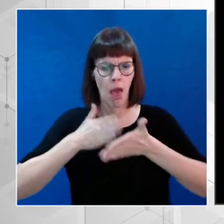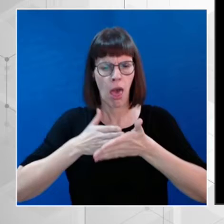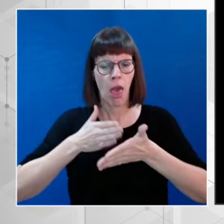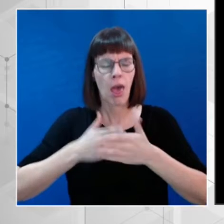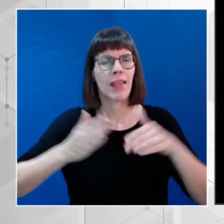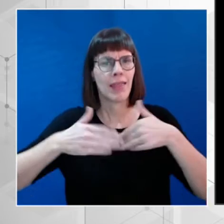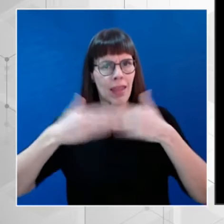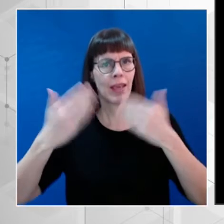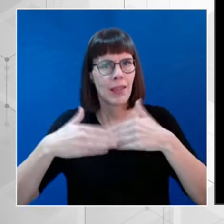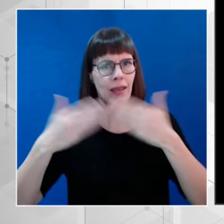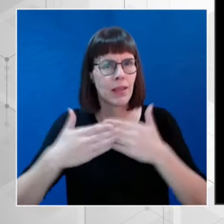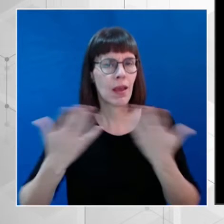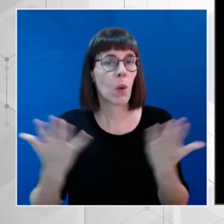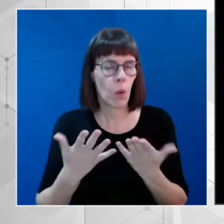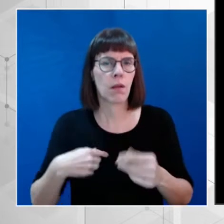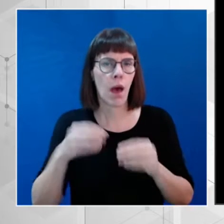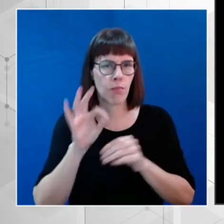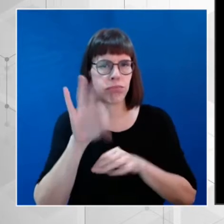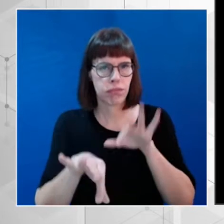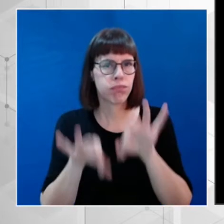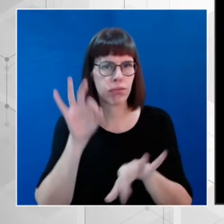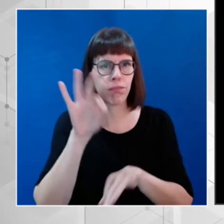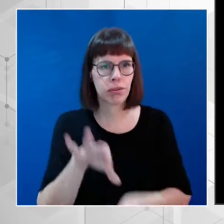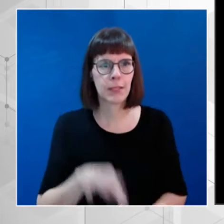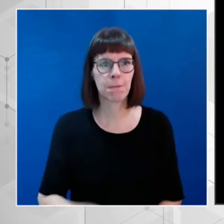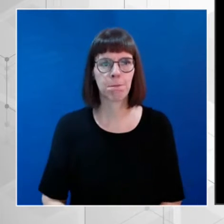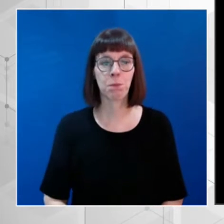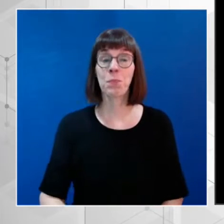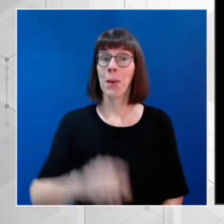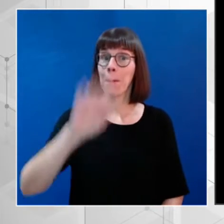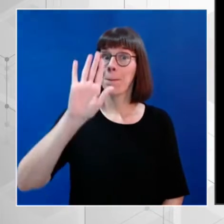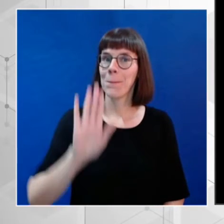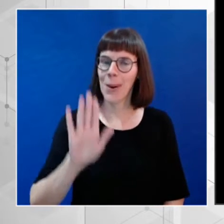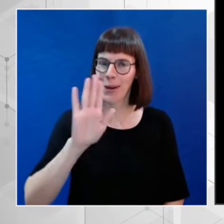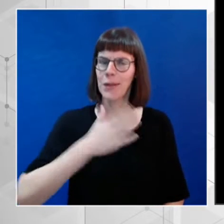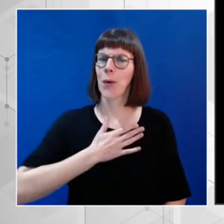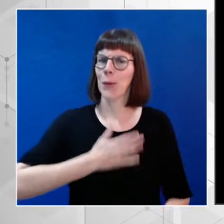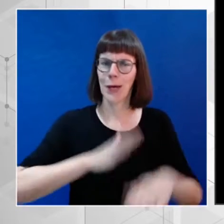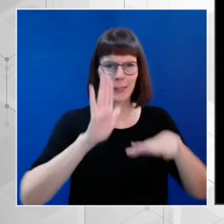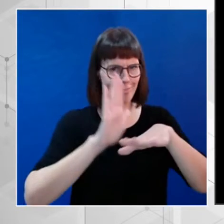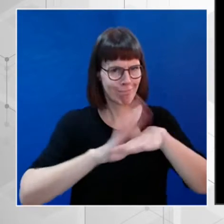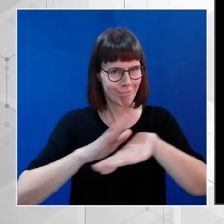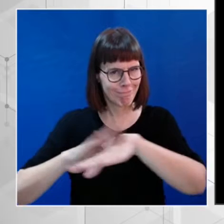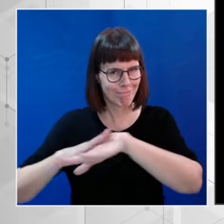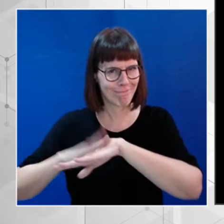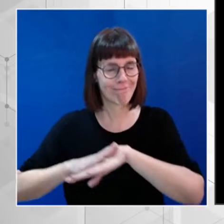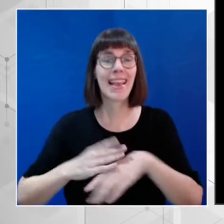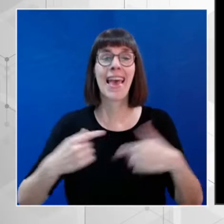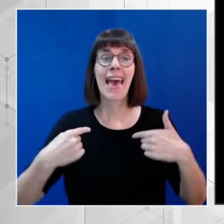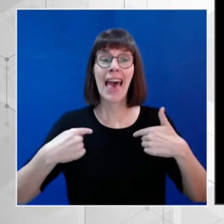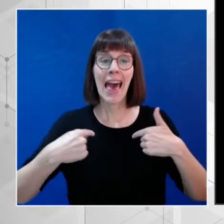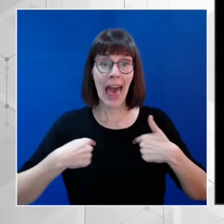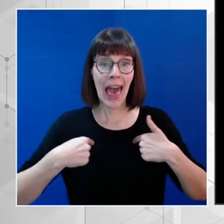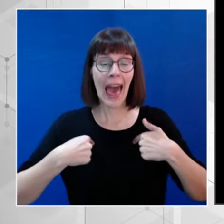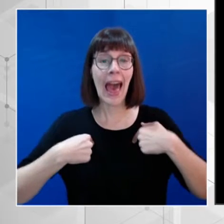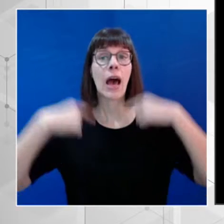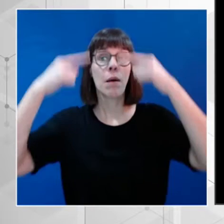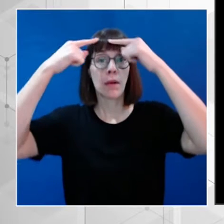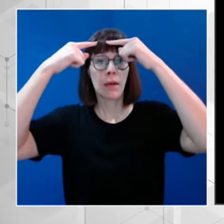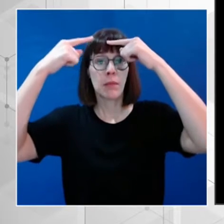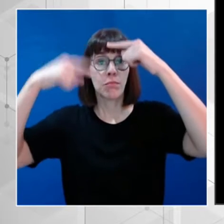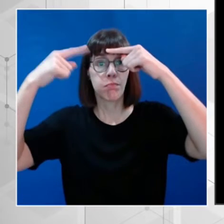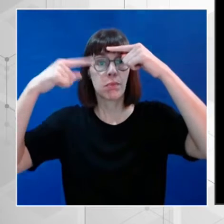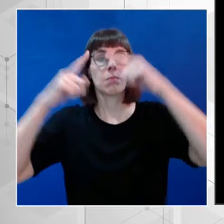basis. Before I begin, though, a fair warning, heads up. I am neurodiverse, so bear with